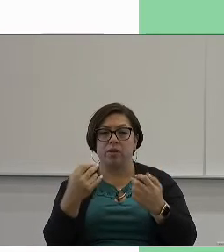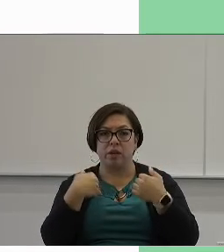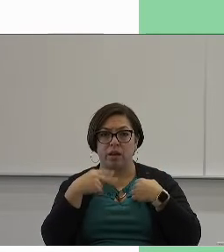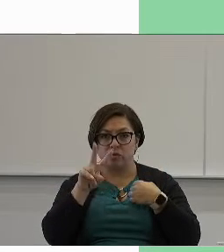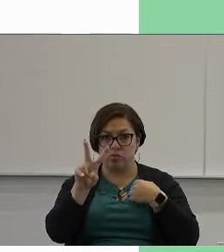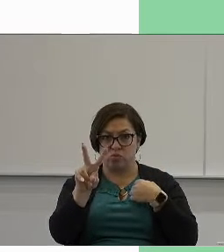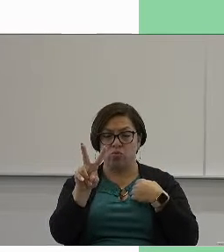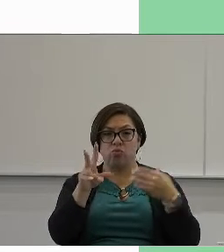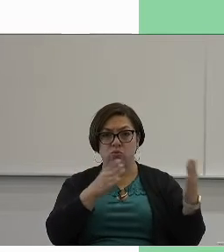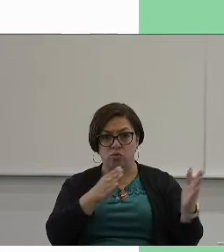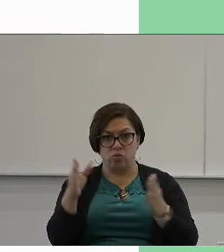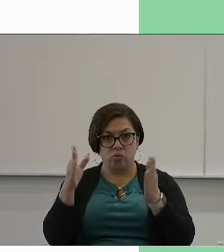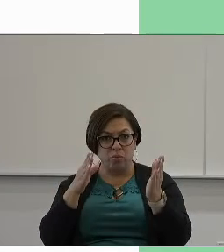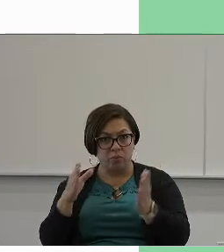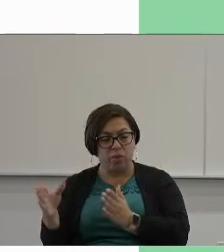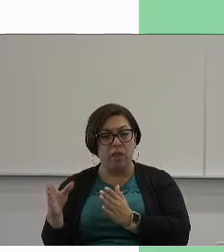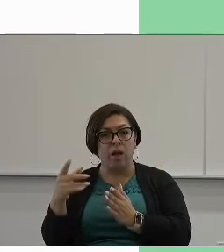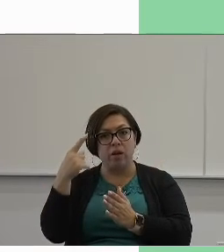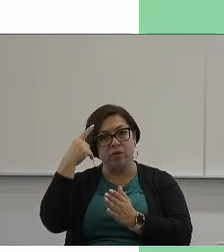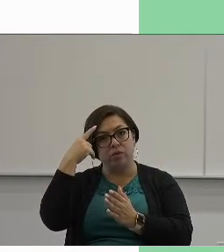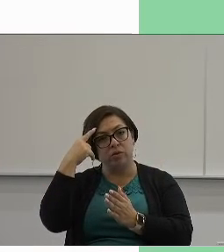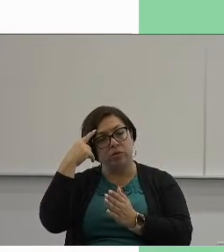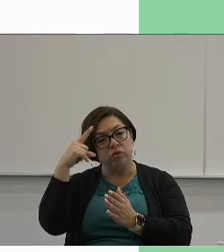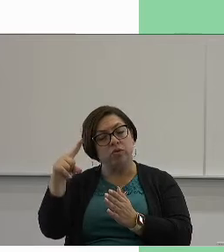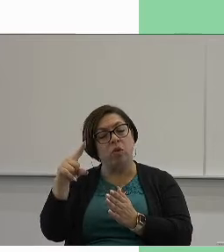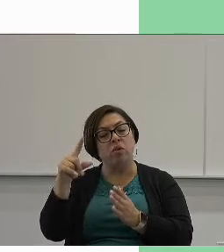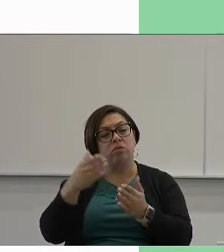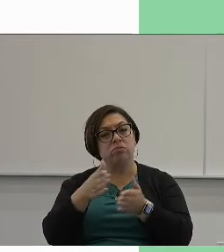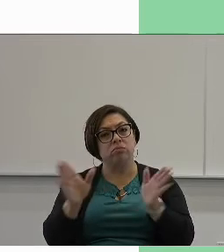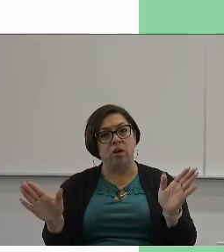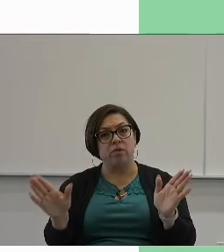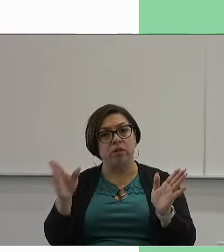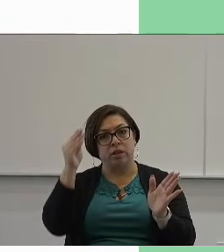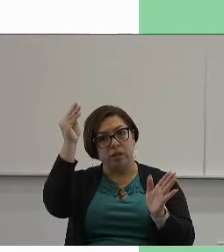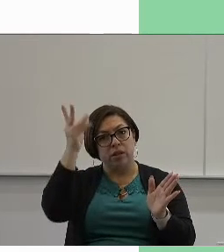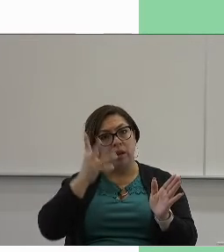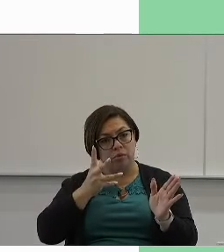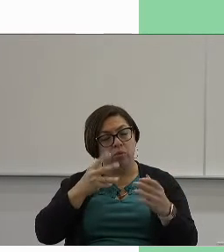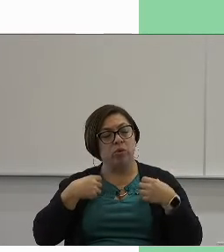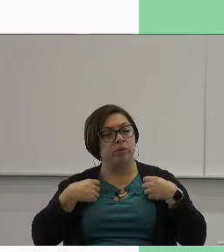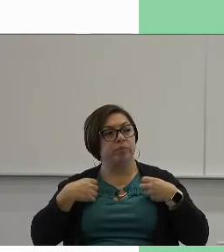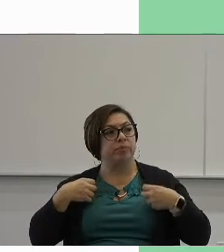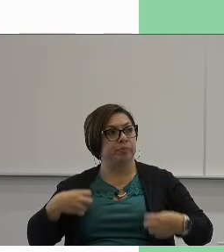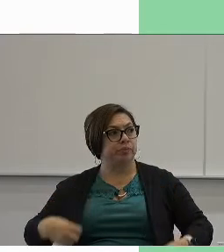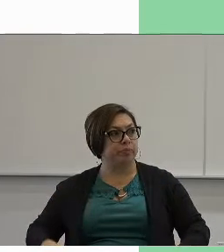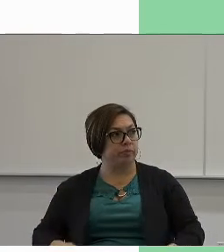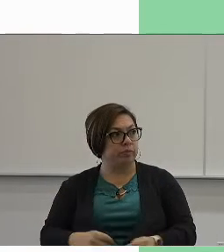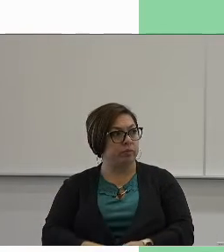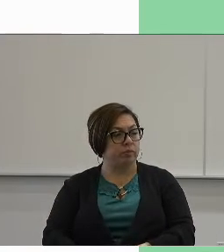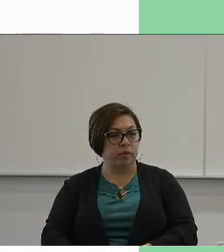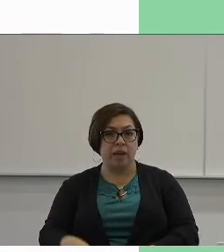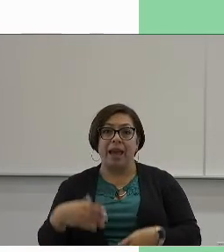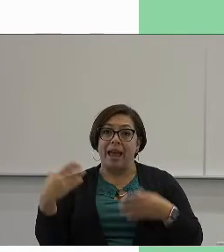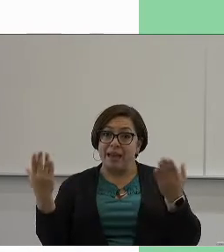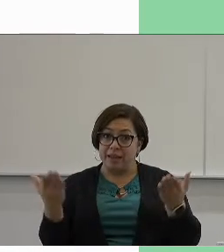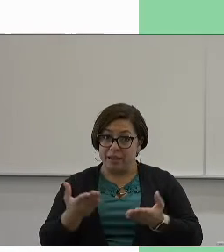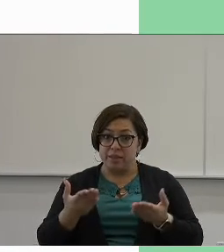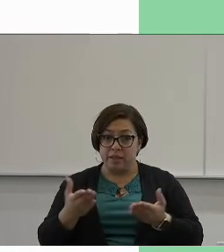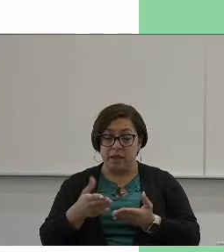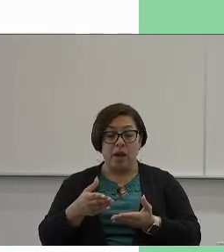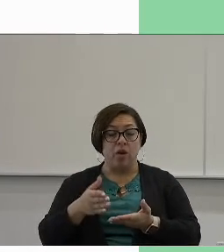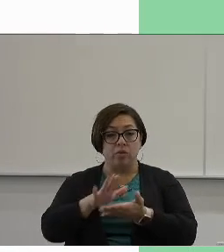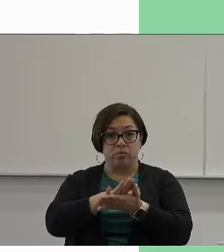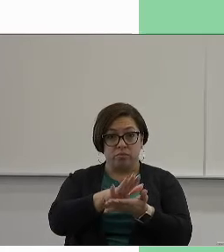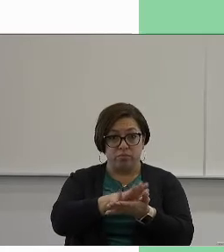it's putting out to the public to solicit public input on. And we have them here in the materials, and we also have them